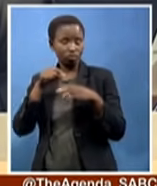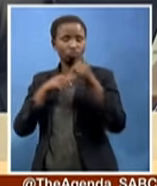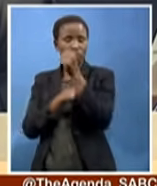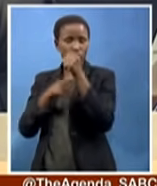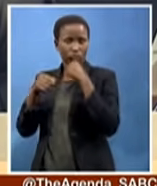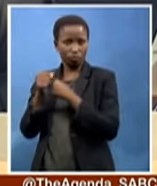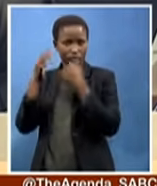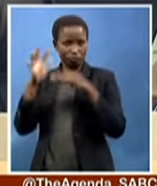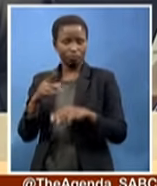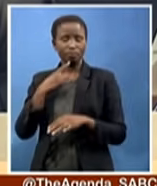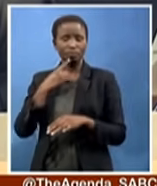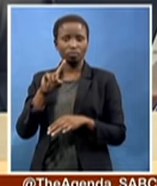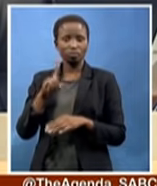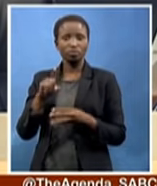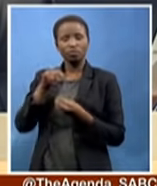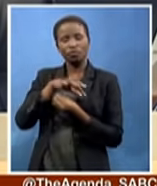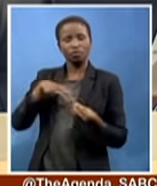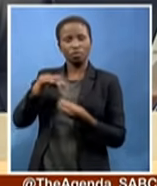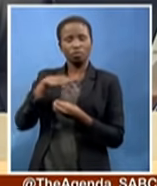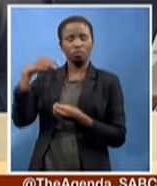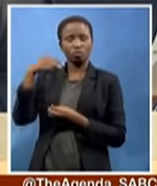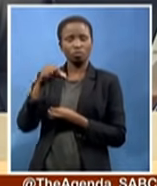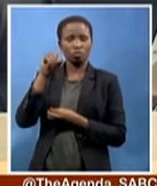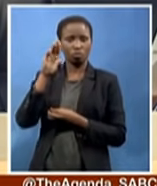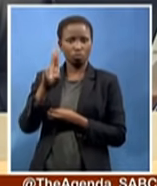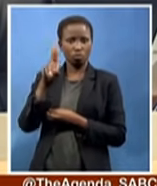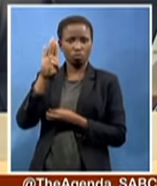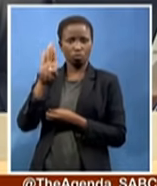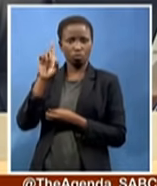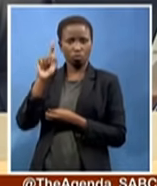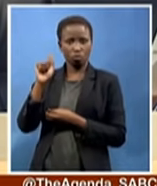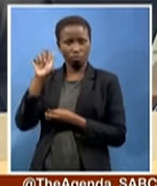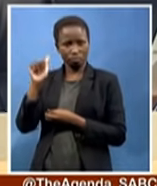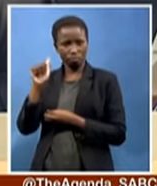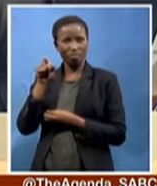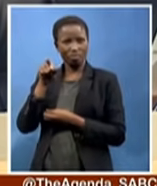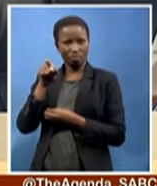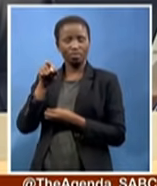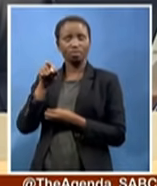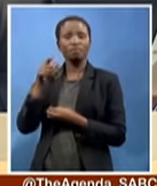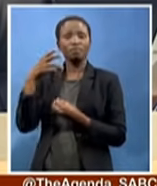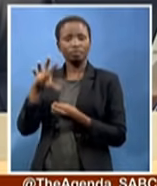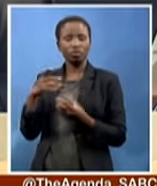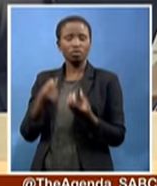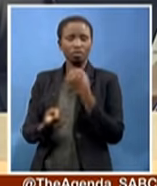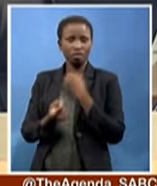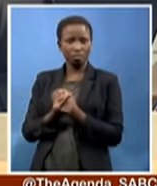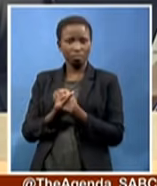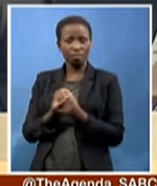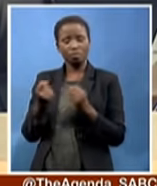may have had an improper role in the functioning of the executive was a statement